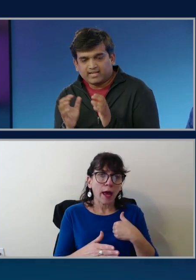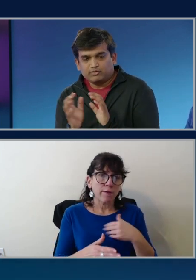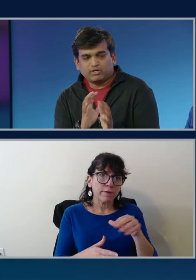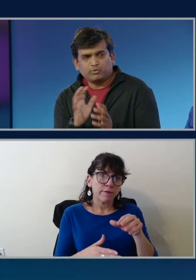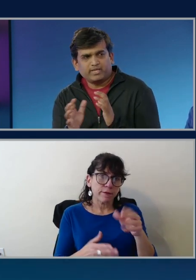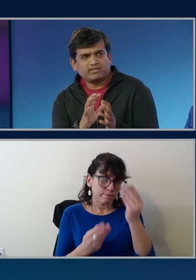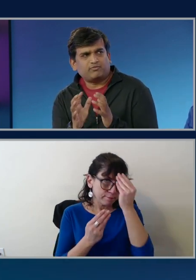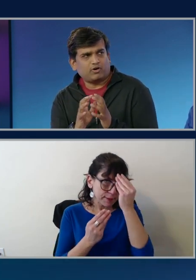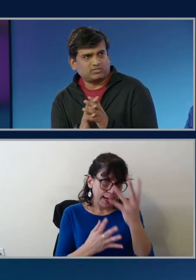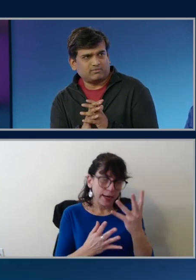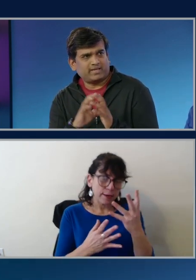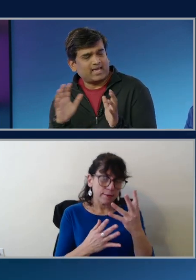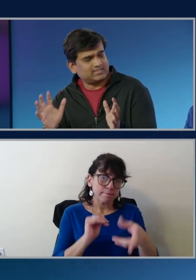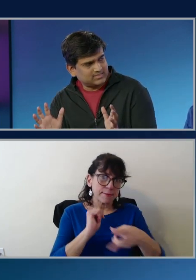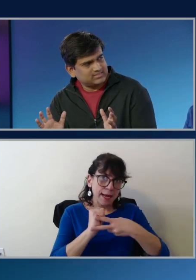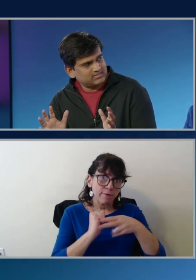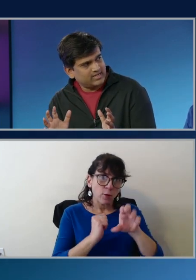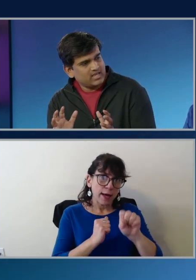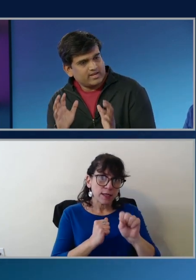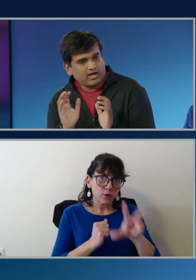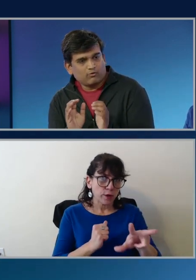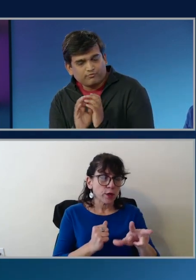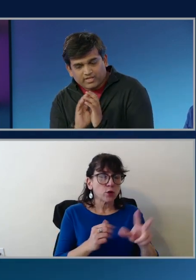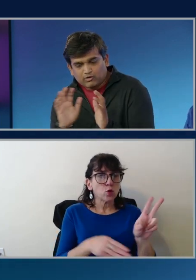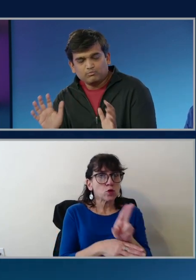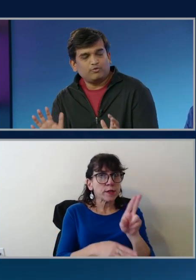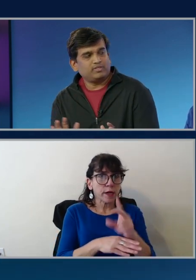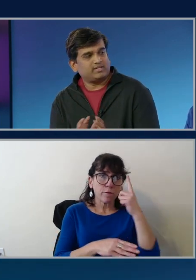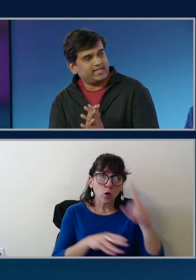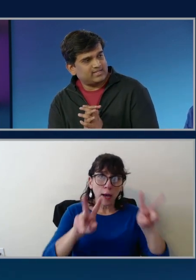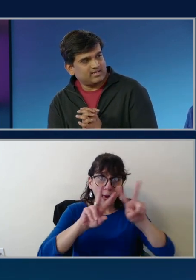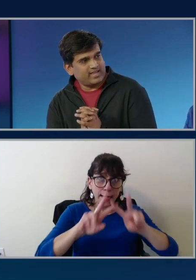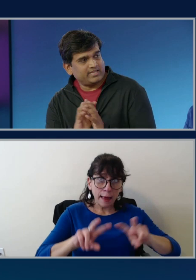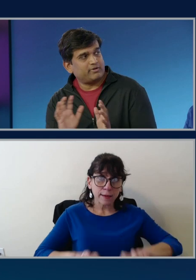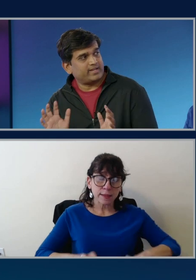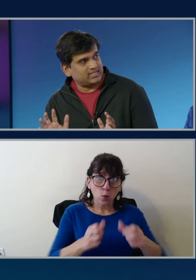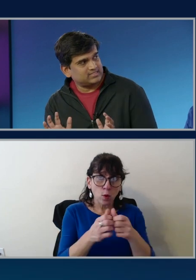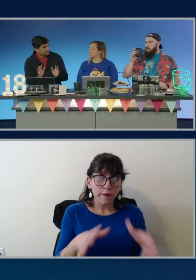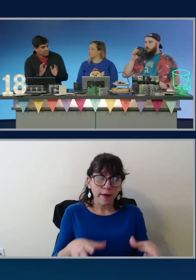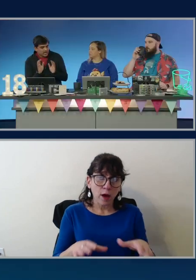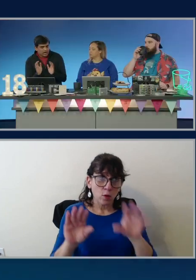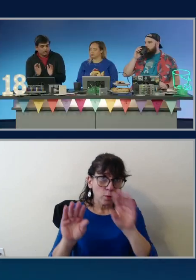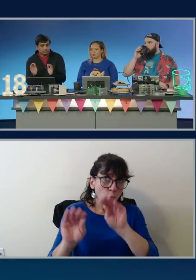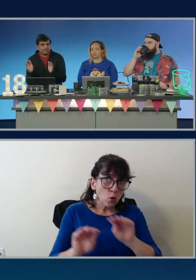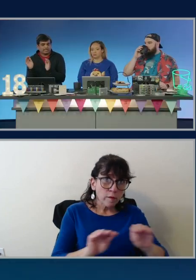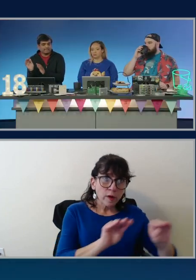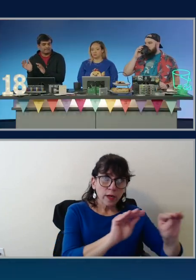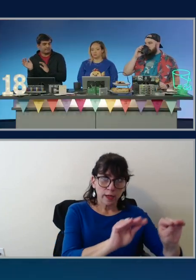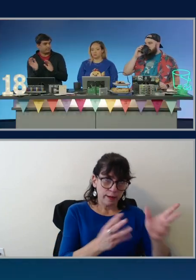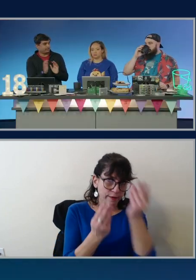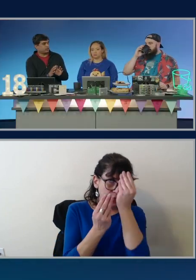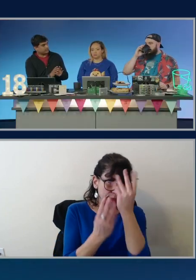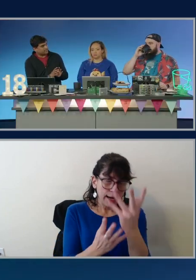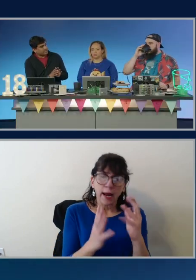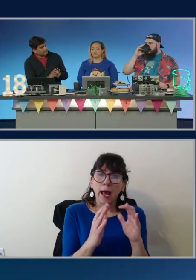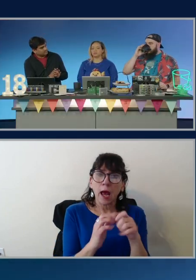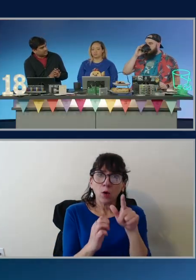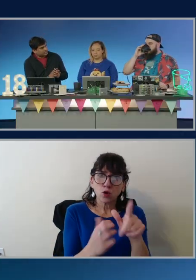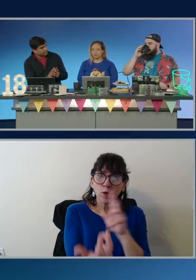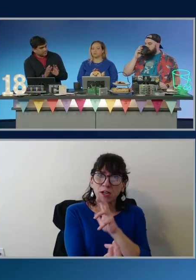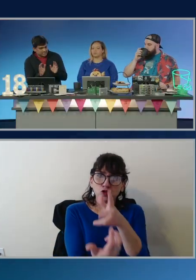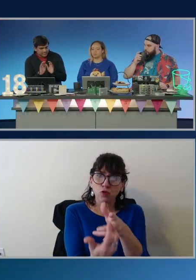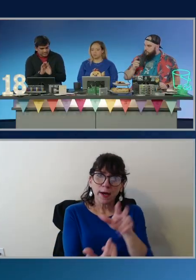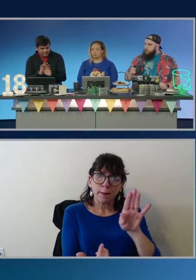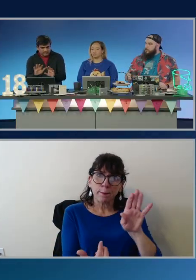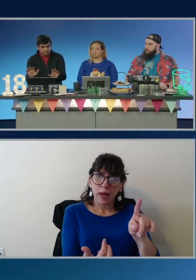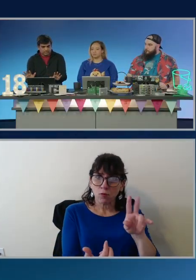and that you are doing it for some analysis. Right? Okay. Now, without moving the data anywhere else, how you can integrate Bedrock with that? Right?